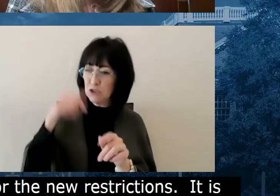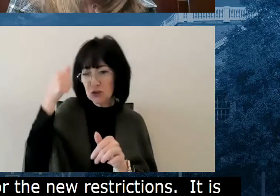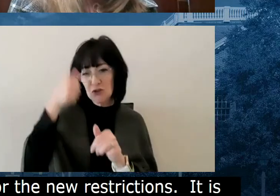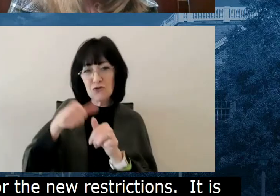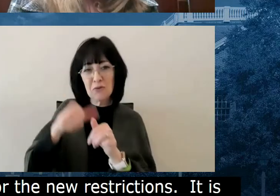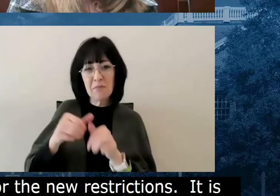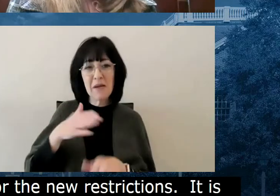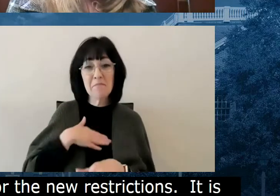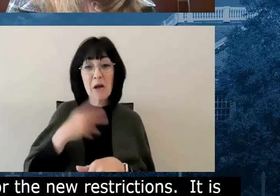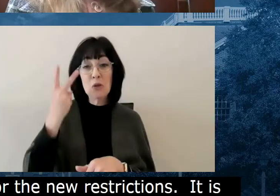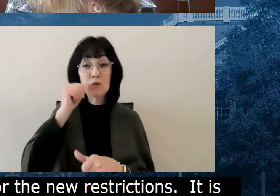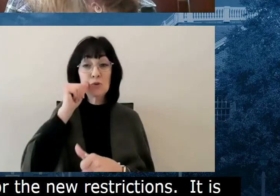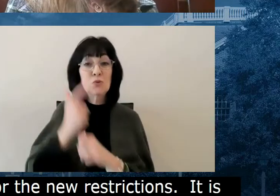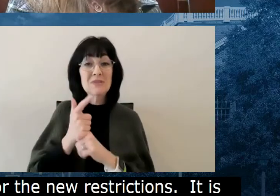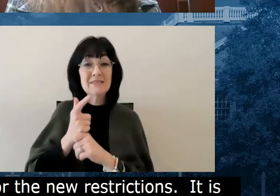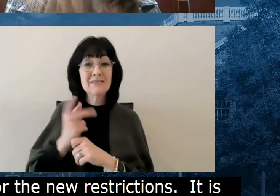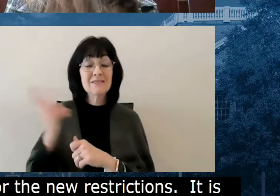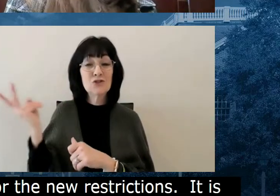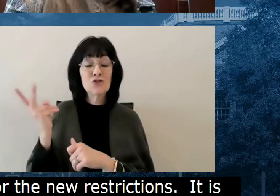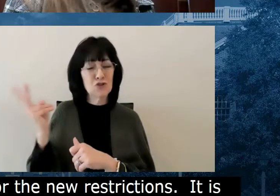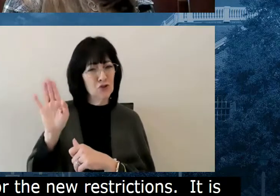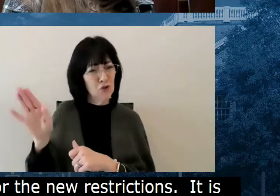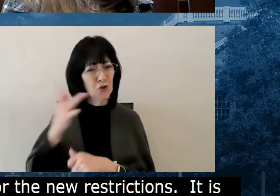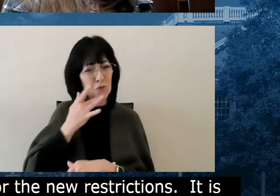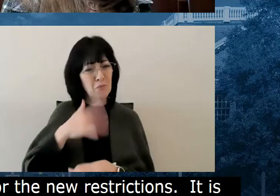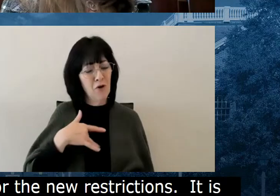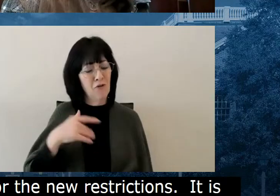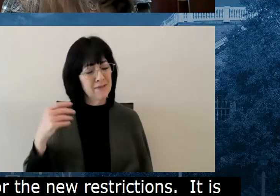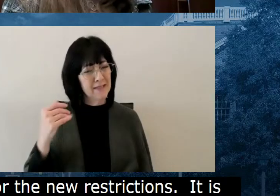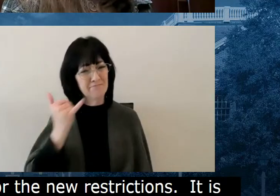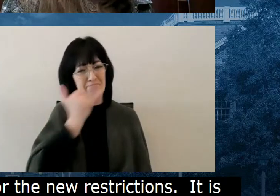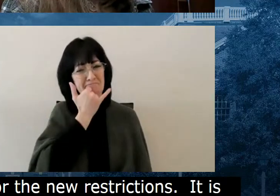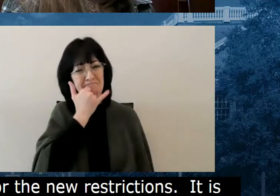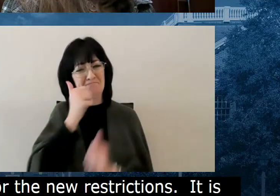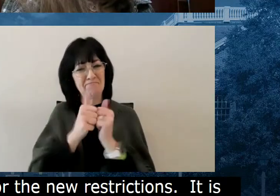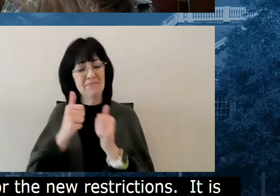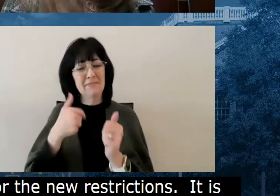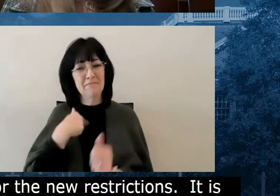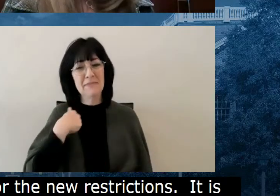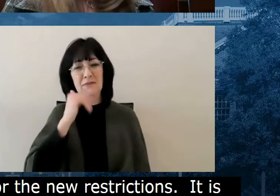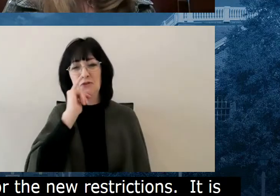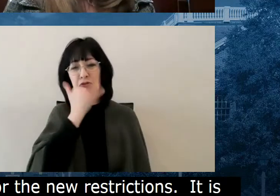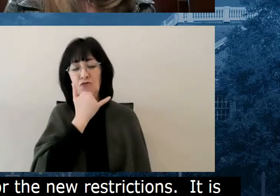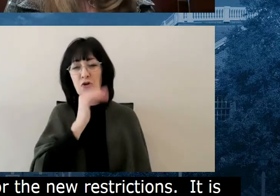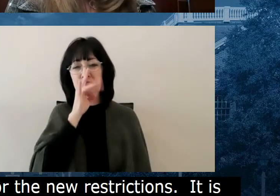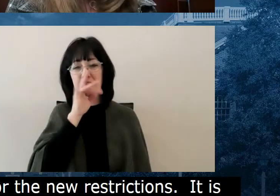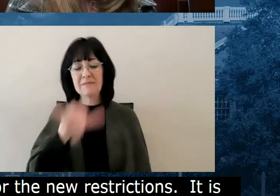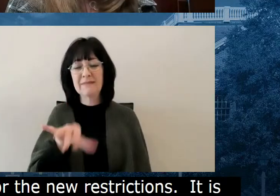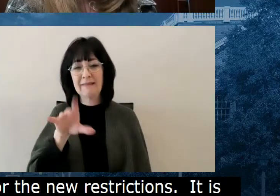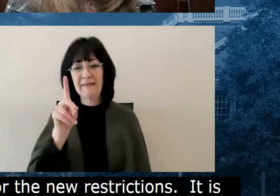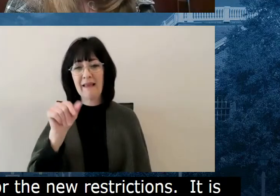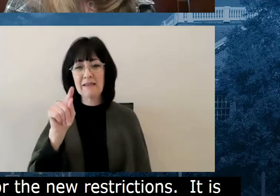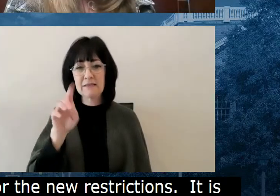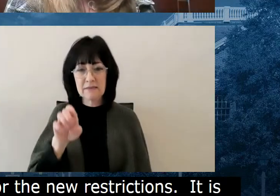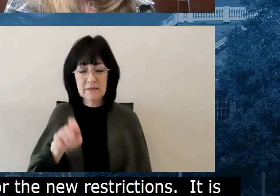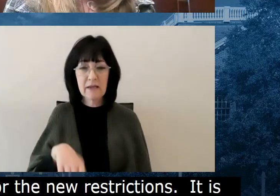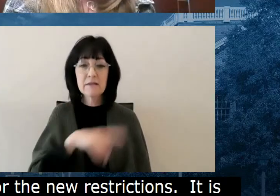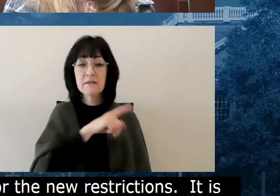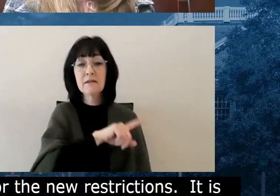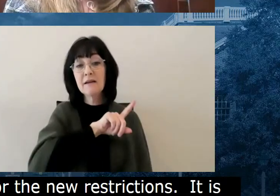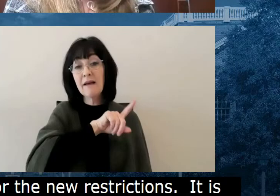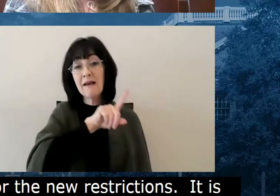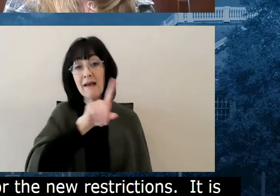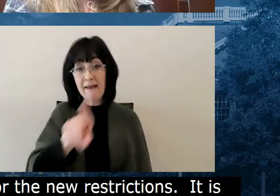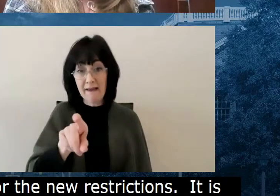Okay, and second question that I have is Pennsylvania's governor has indicated that he'd be willing to lift the mask mandate once 70% of the population is